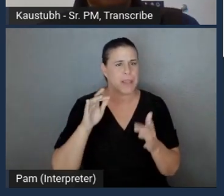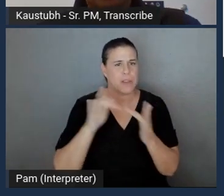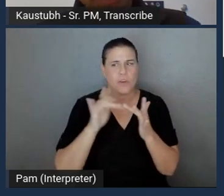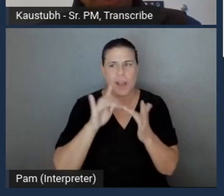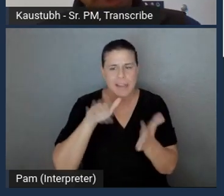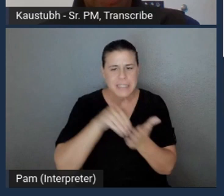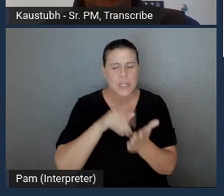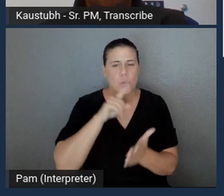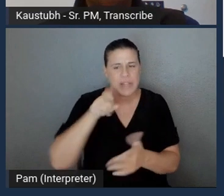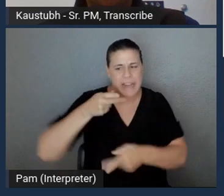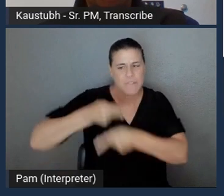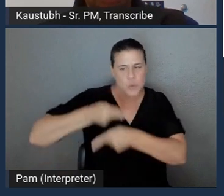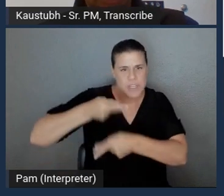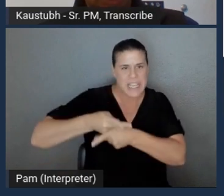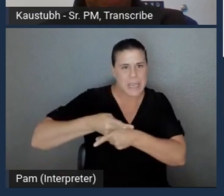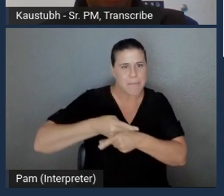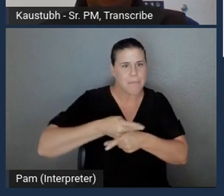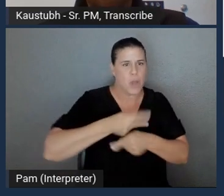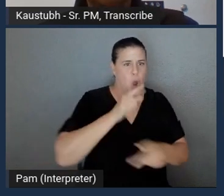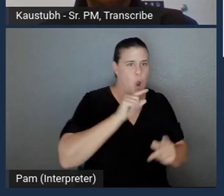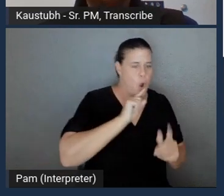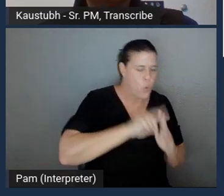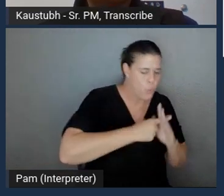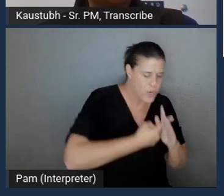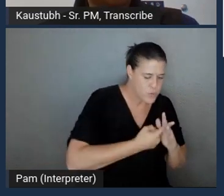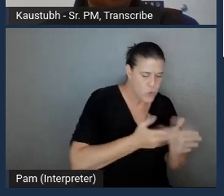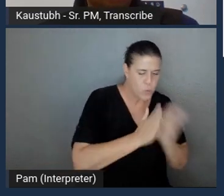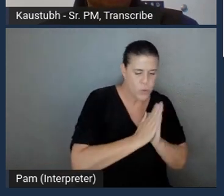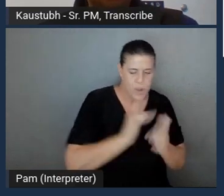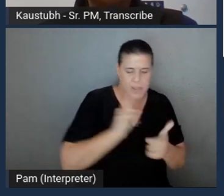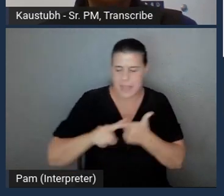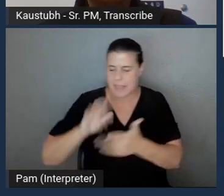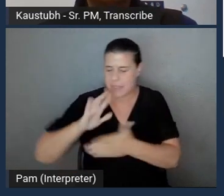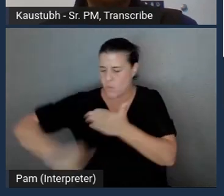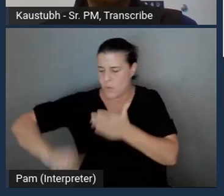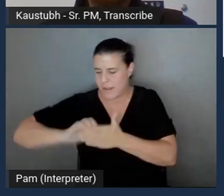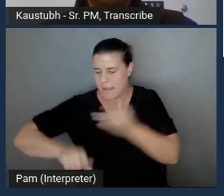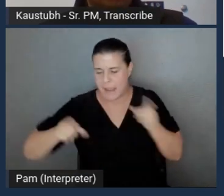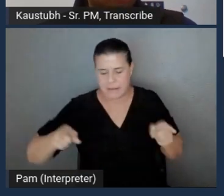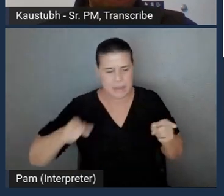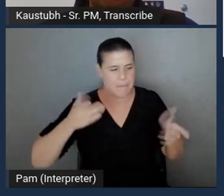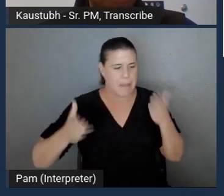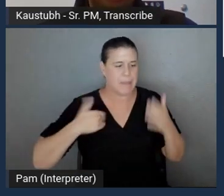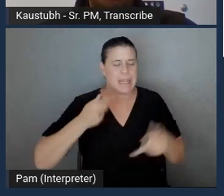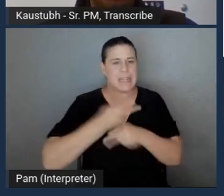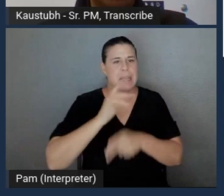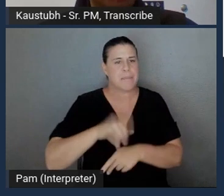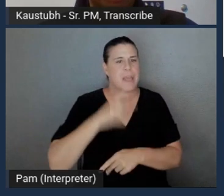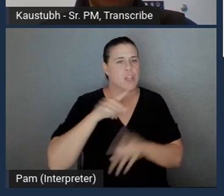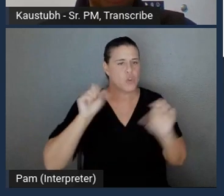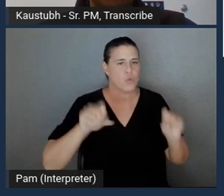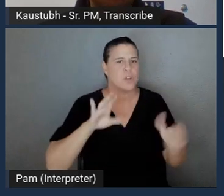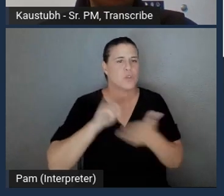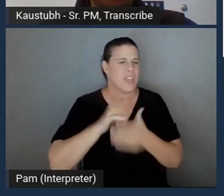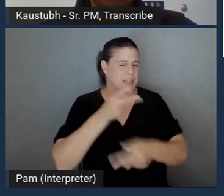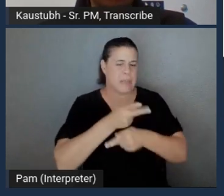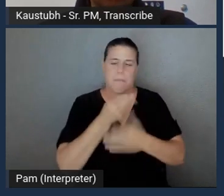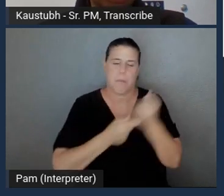actually read the unredacted information so that they can investigate some issues further, you can totally keep that